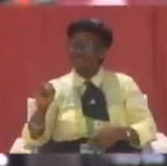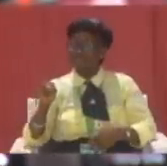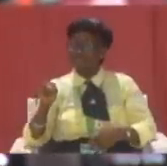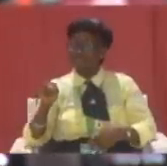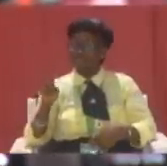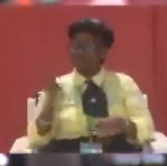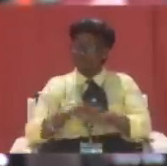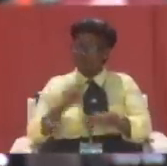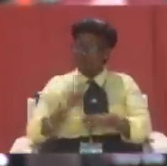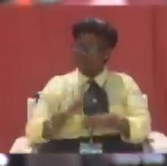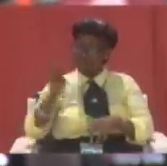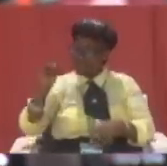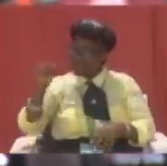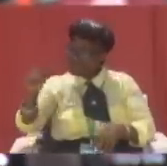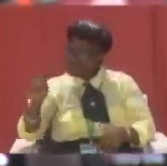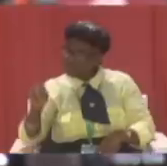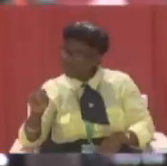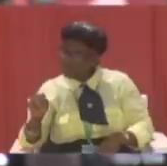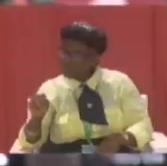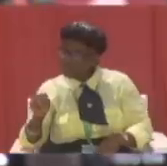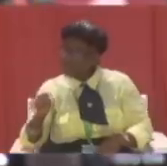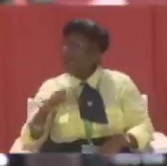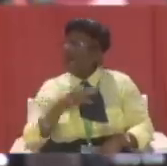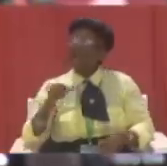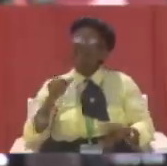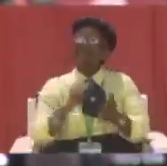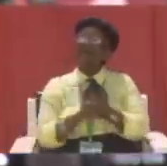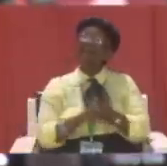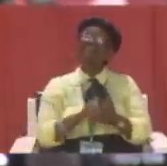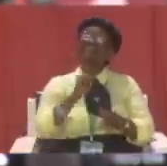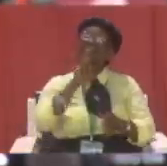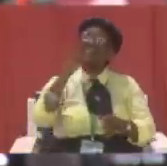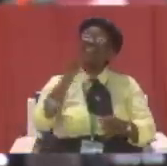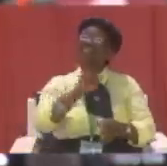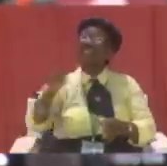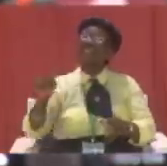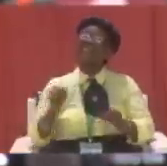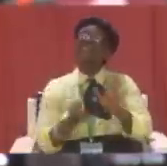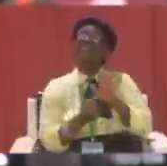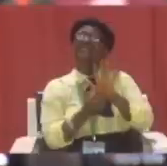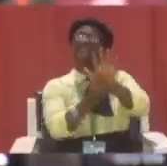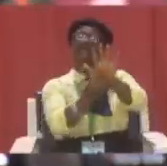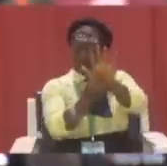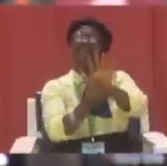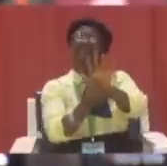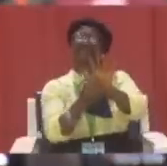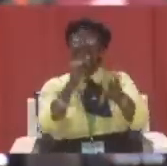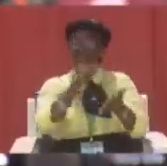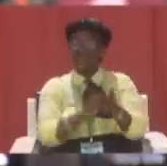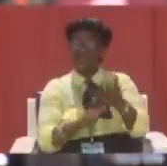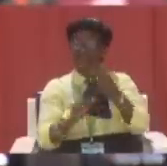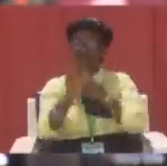Now that is a sign that God can love